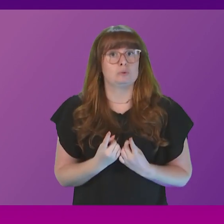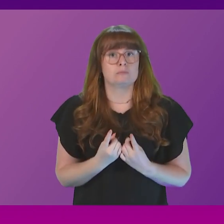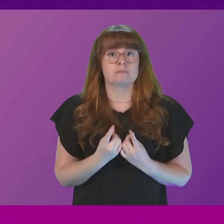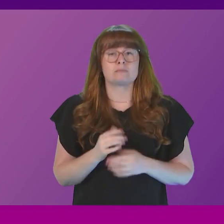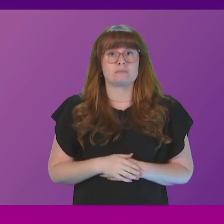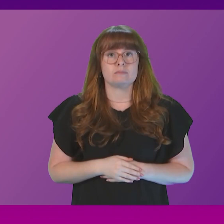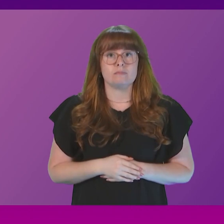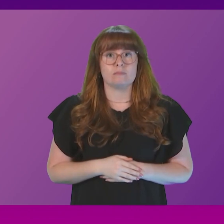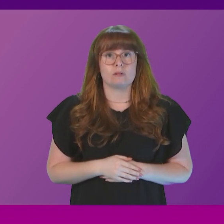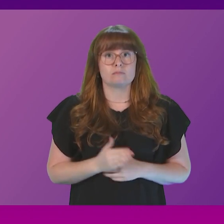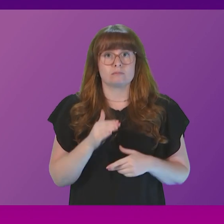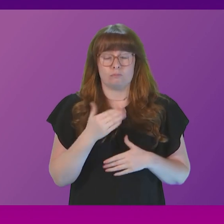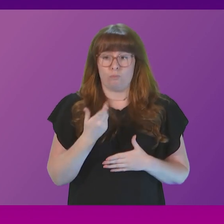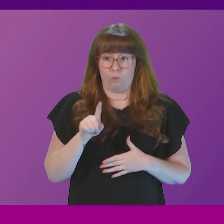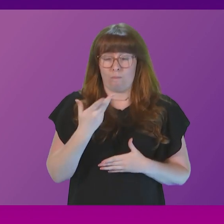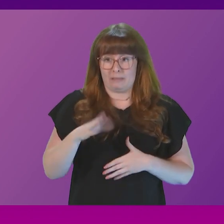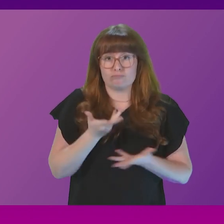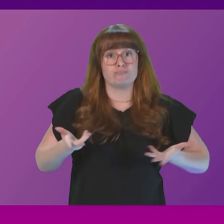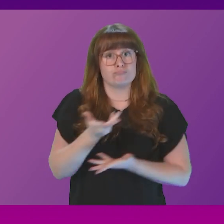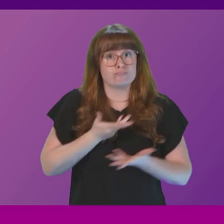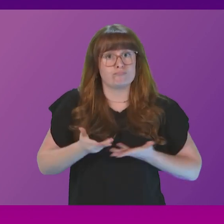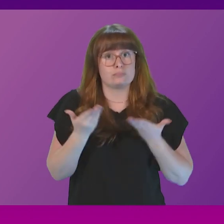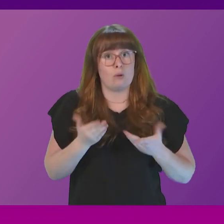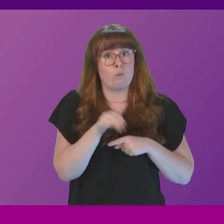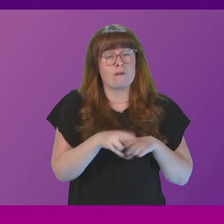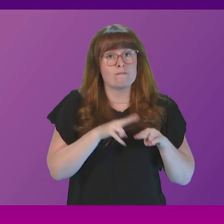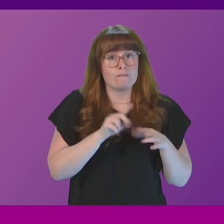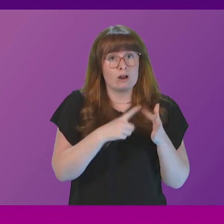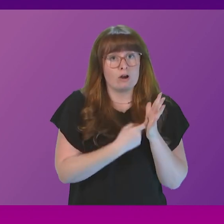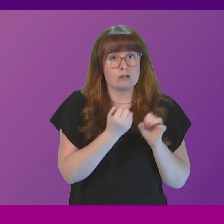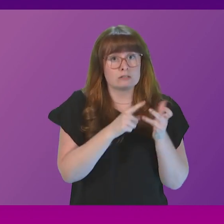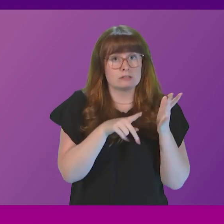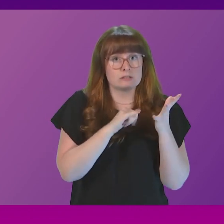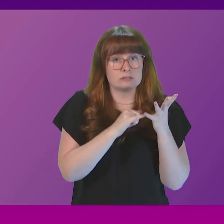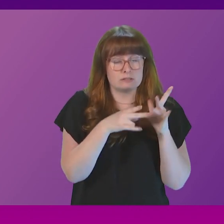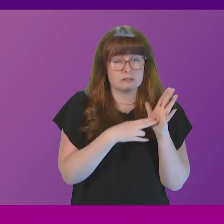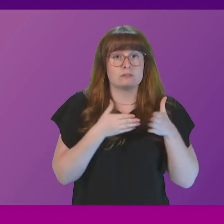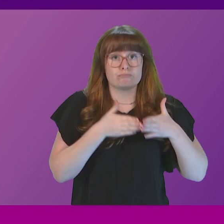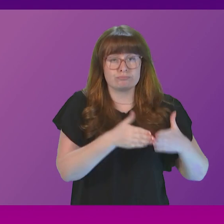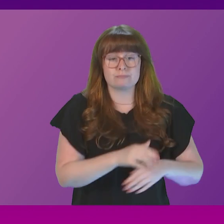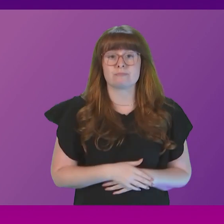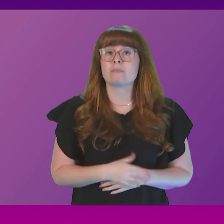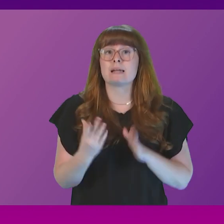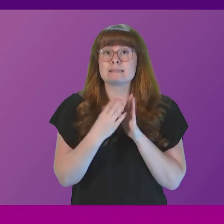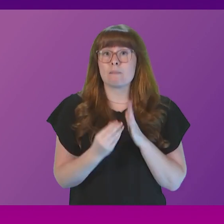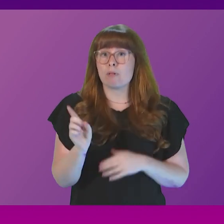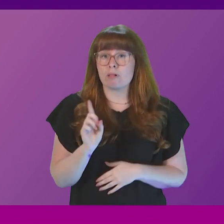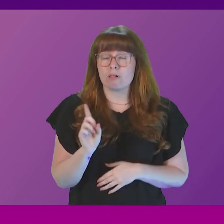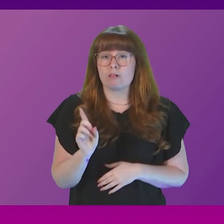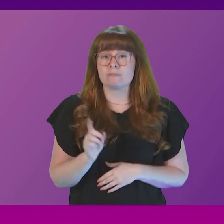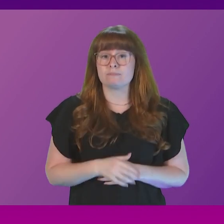ones that we are discussing in regards to Ferguson's shipyard. And an example of that, of course, would be